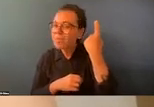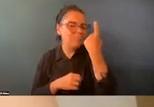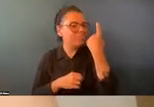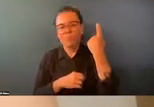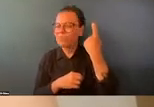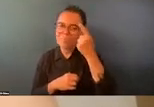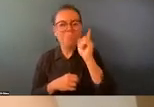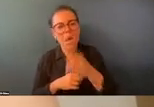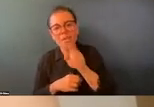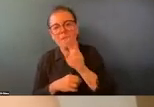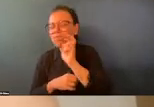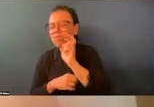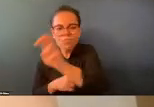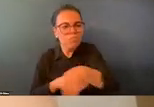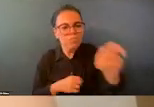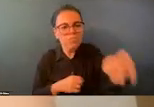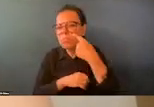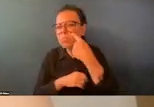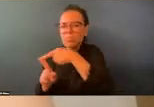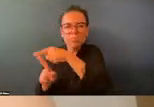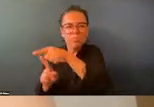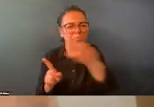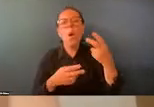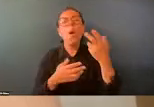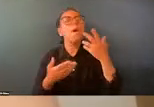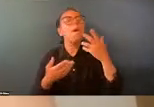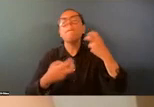yeah, Ministry of Environment, because the climate change is